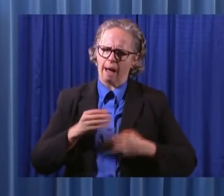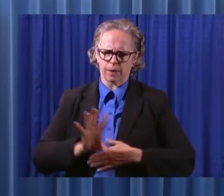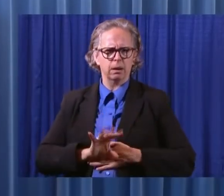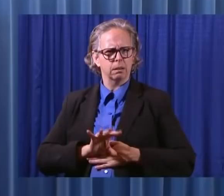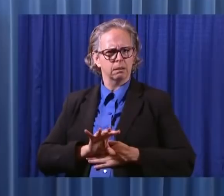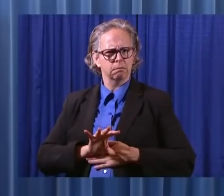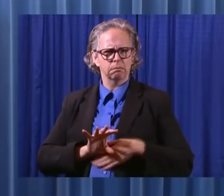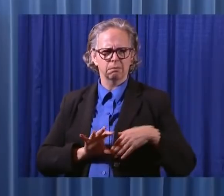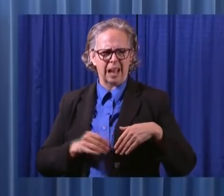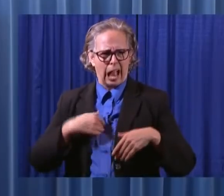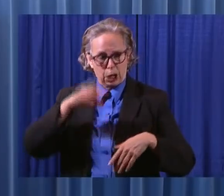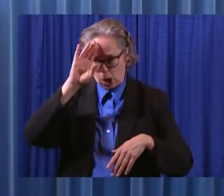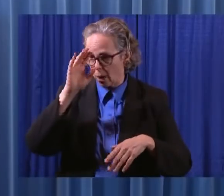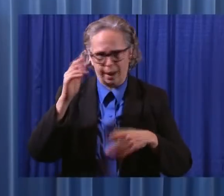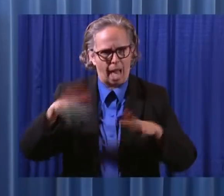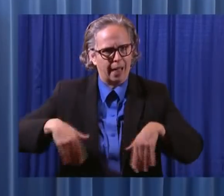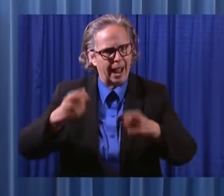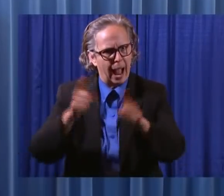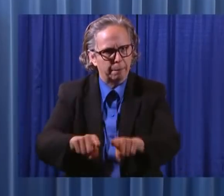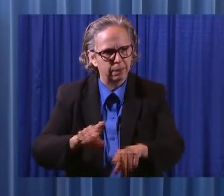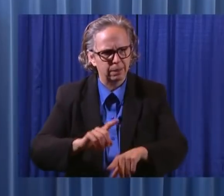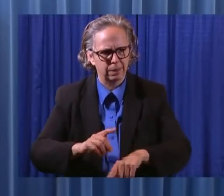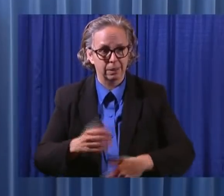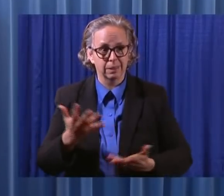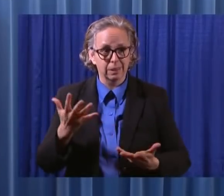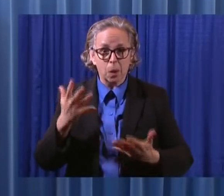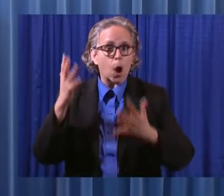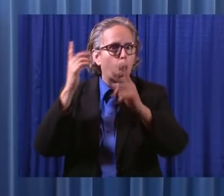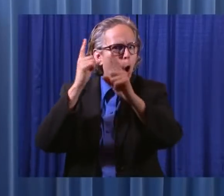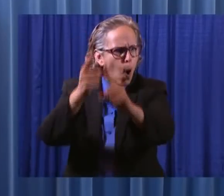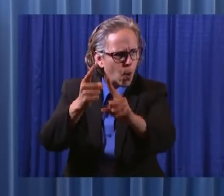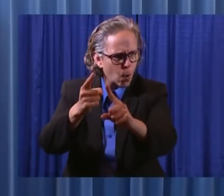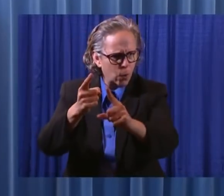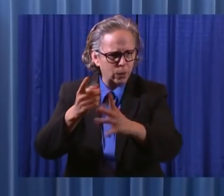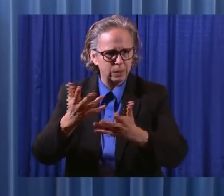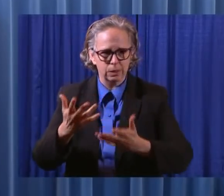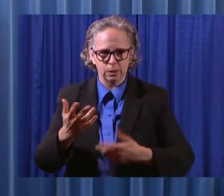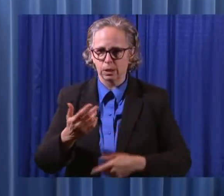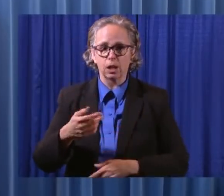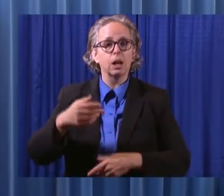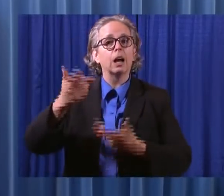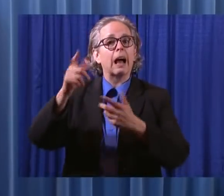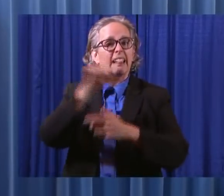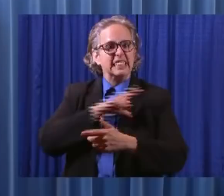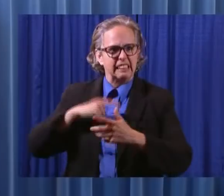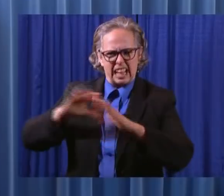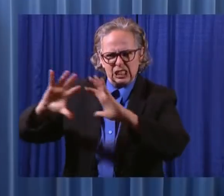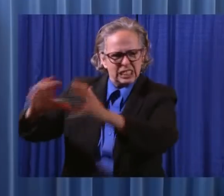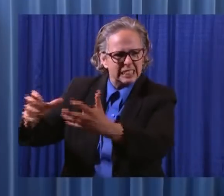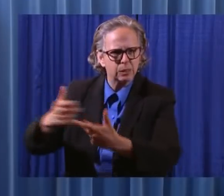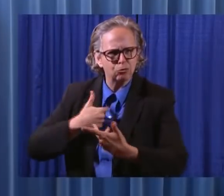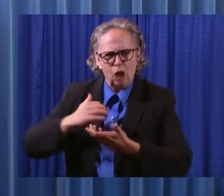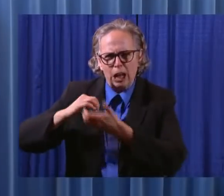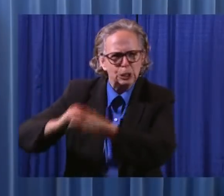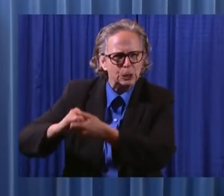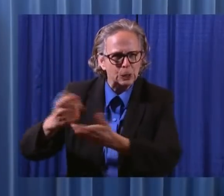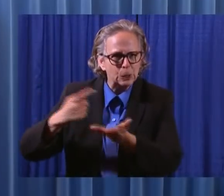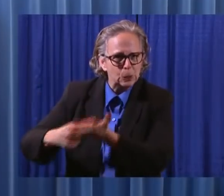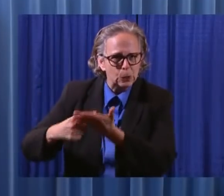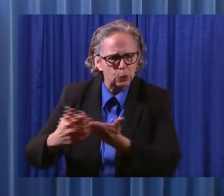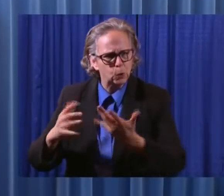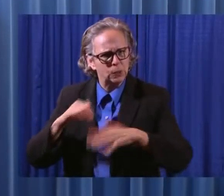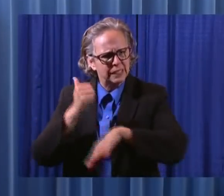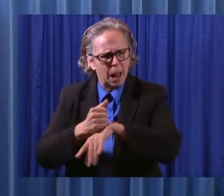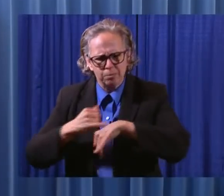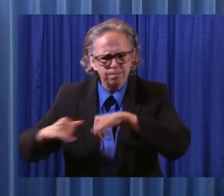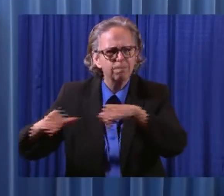My aspiration would be, and what we're going to work with the General Assembly, that we would have a uniform use of force